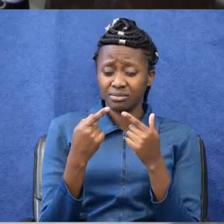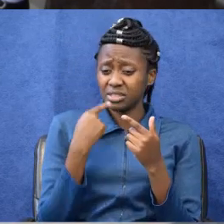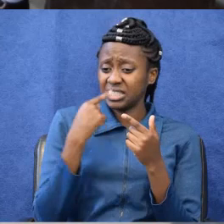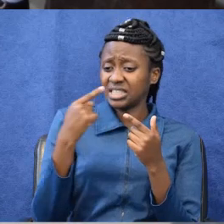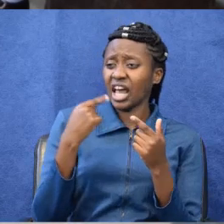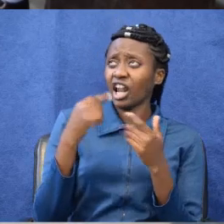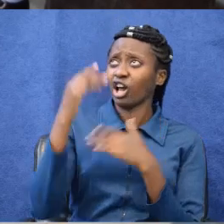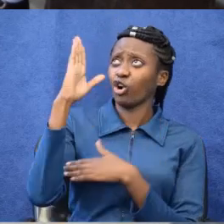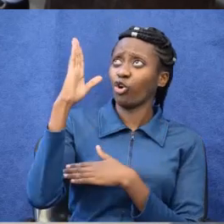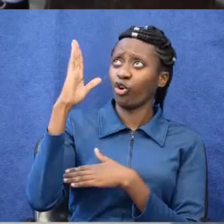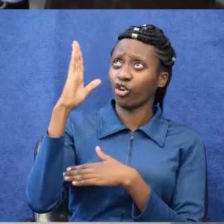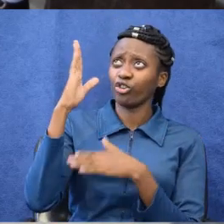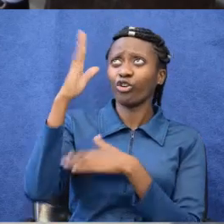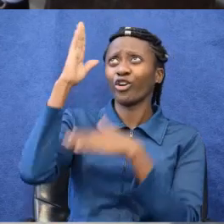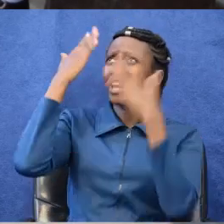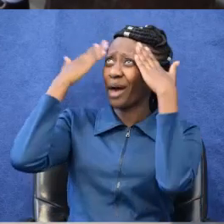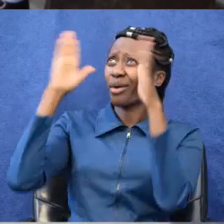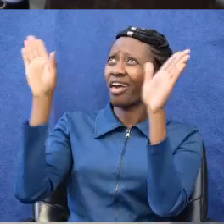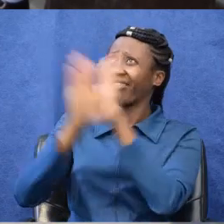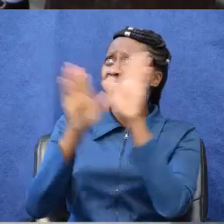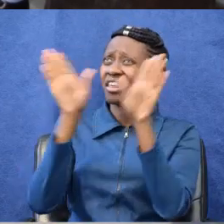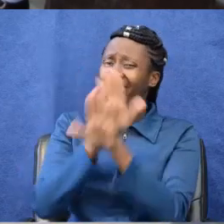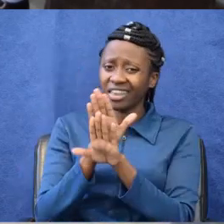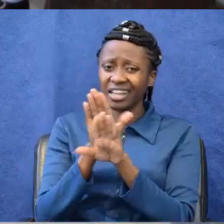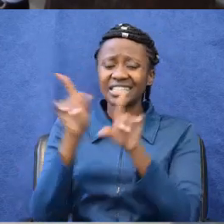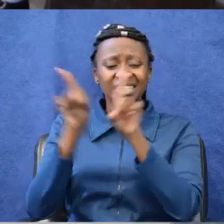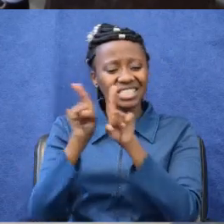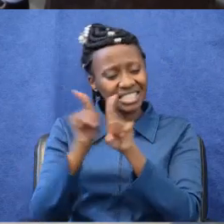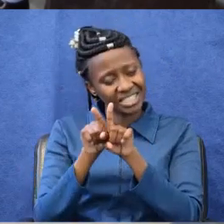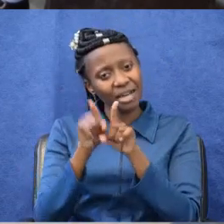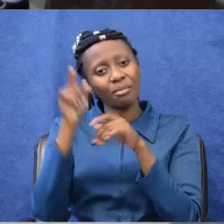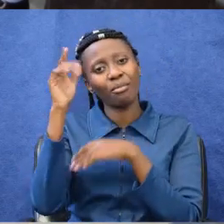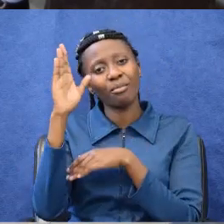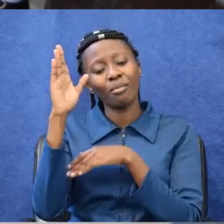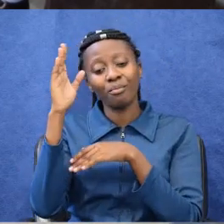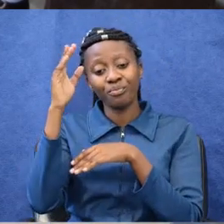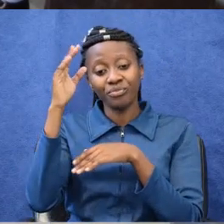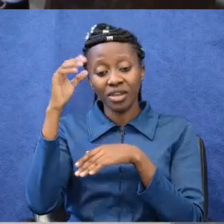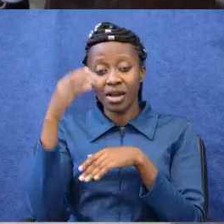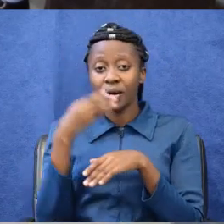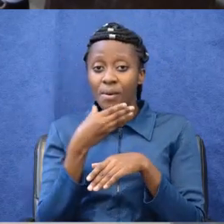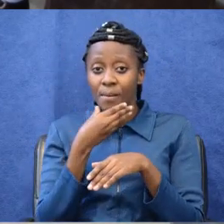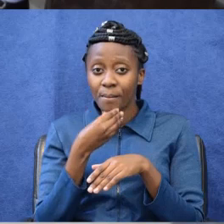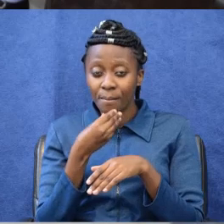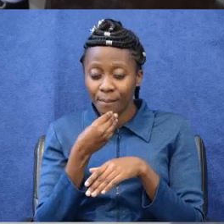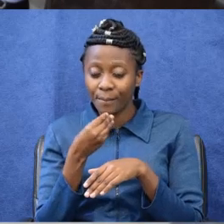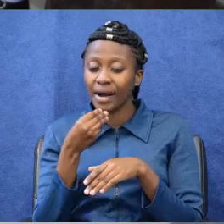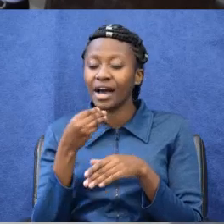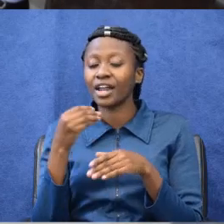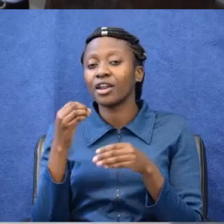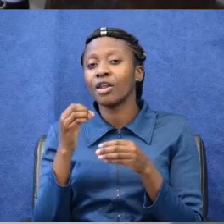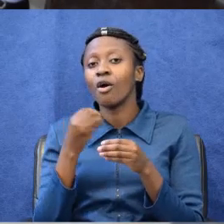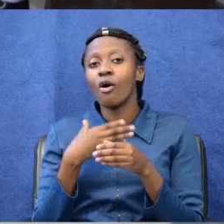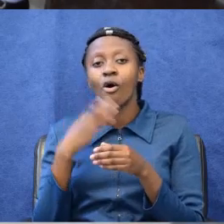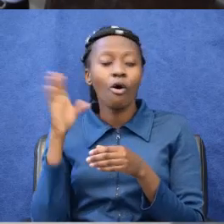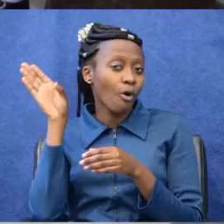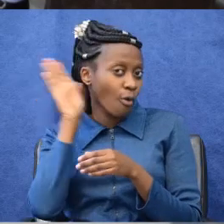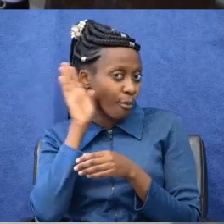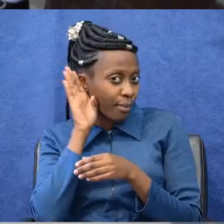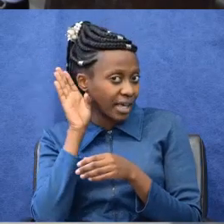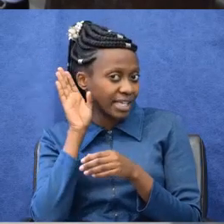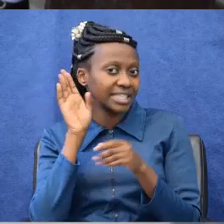knows. He agreed to be used by the Lord. He obeyed. Number two, he